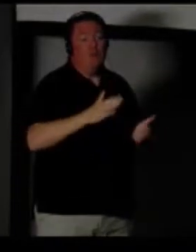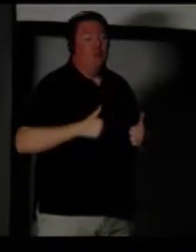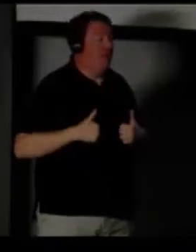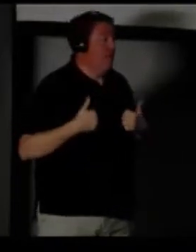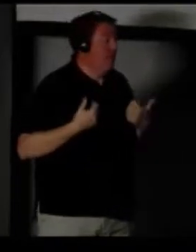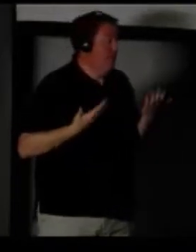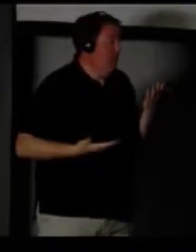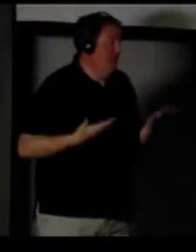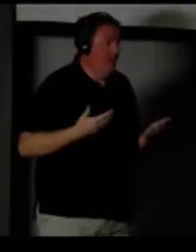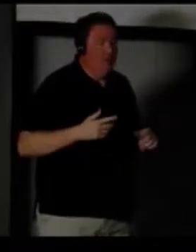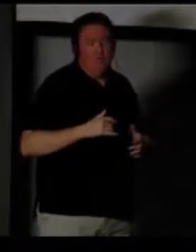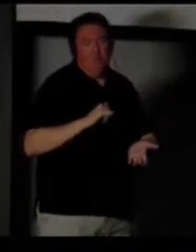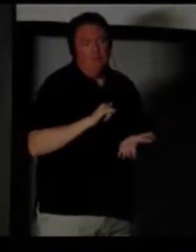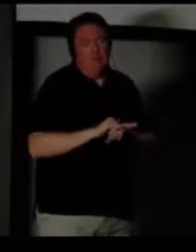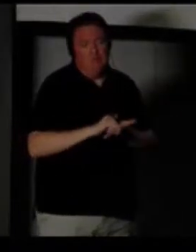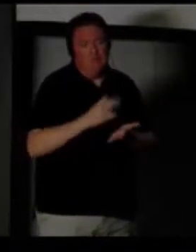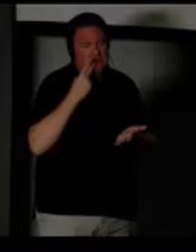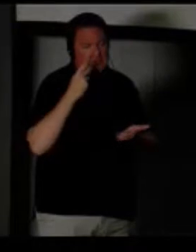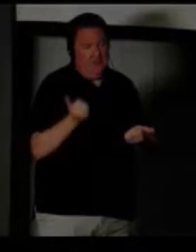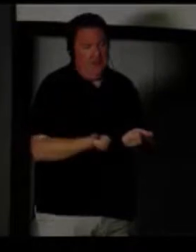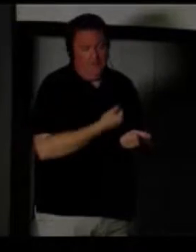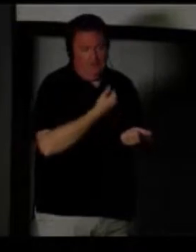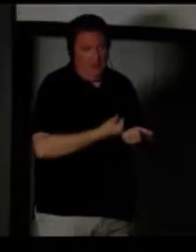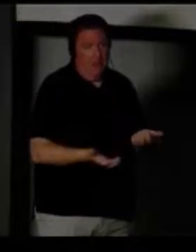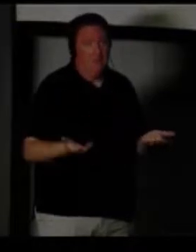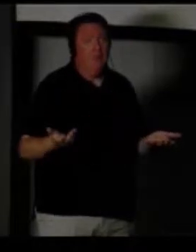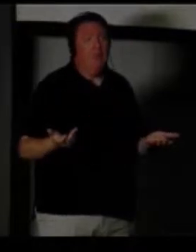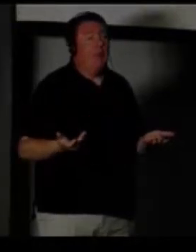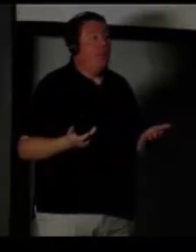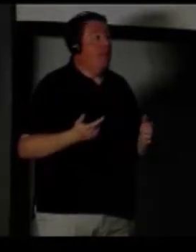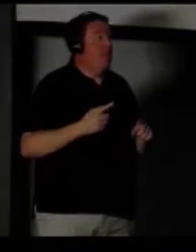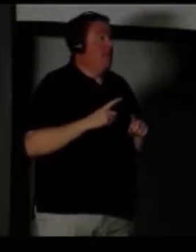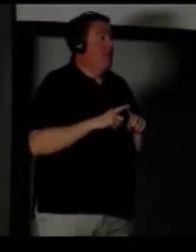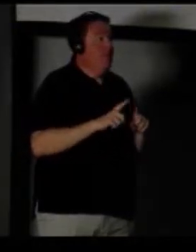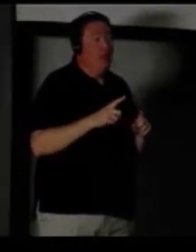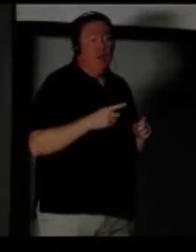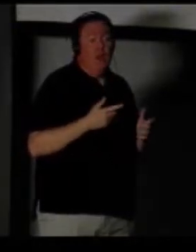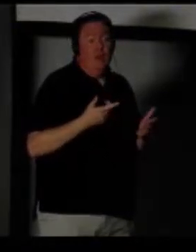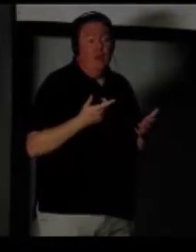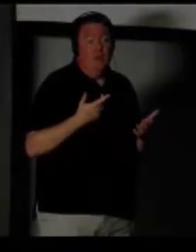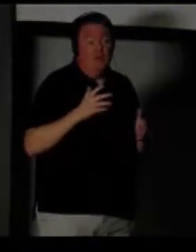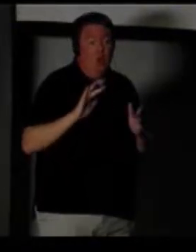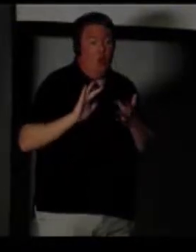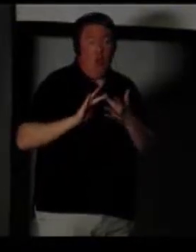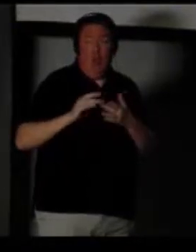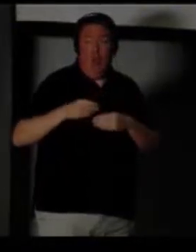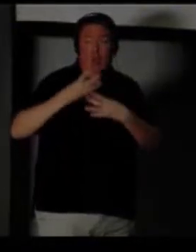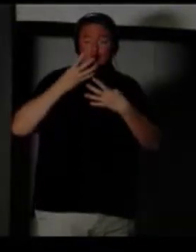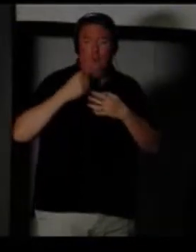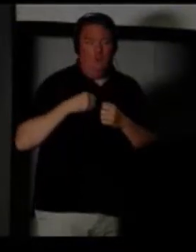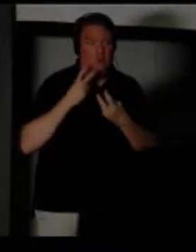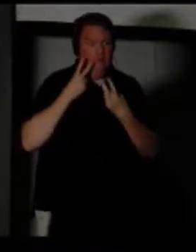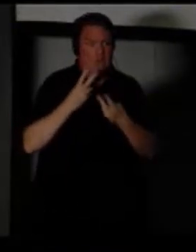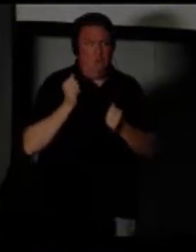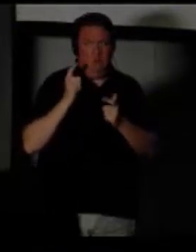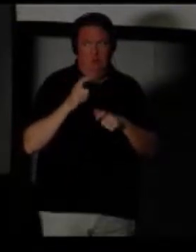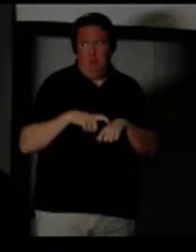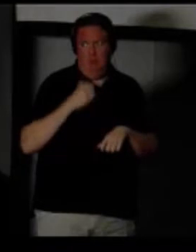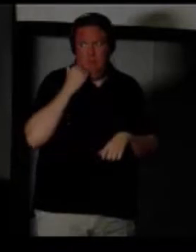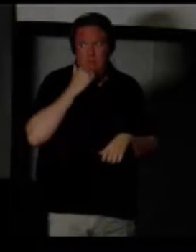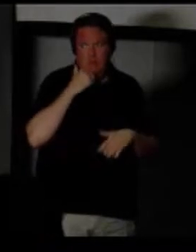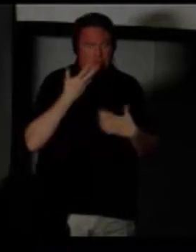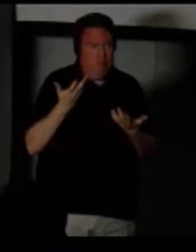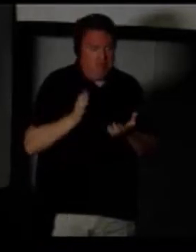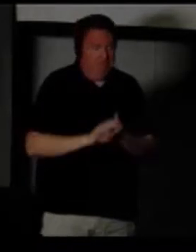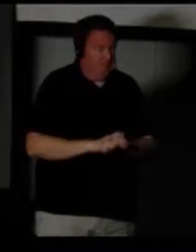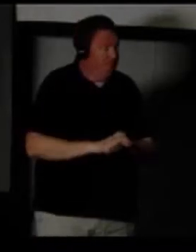it's impossible to see everything on a particular visit. You can keep going back to visit the museum virtually over and over.